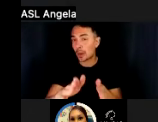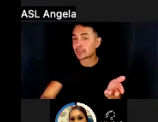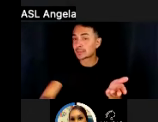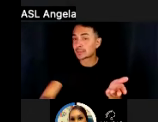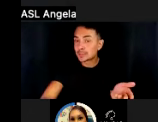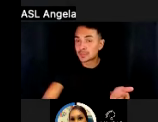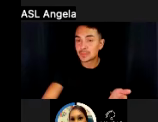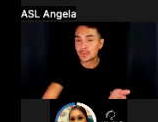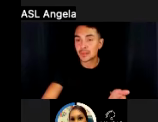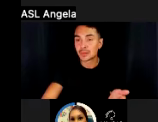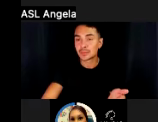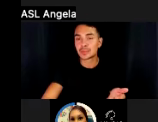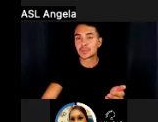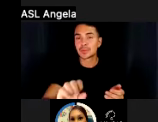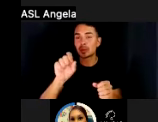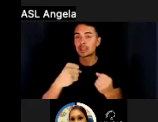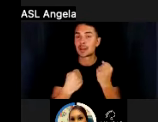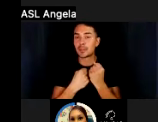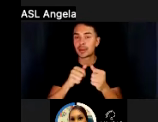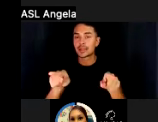of support in that way.